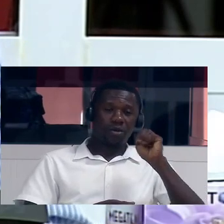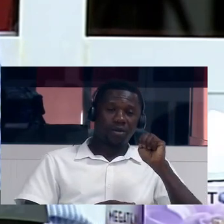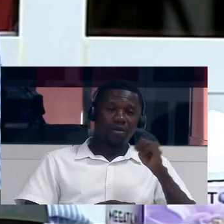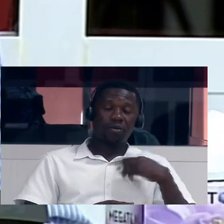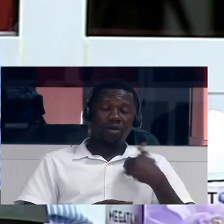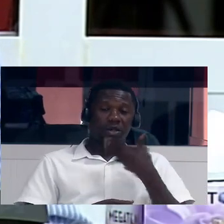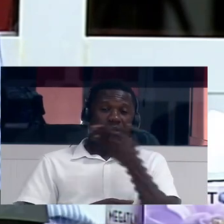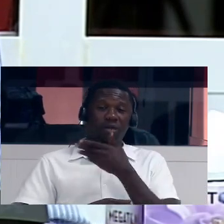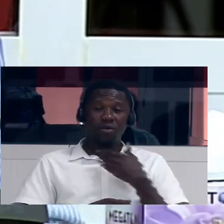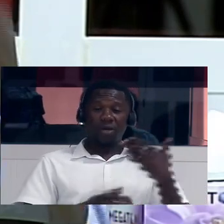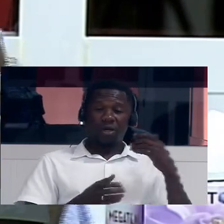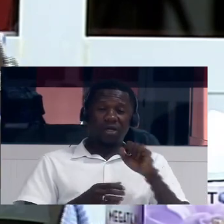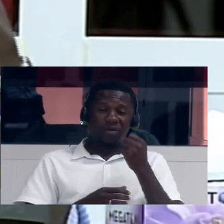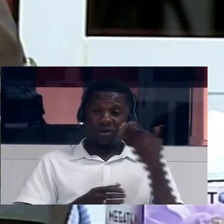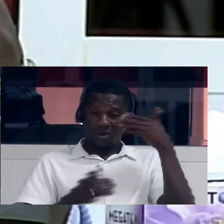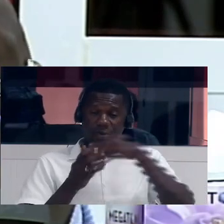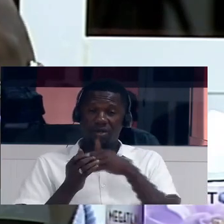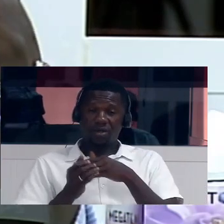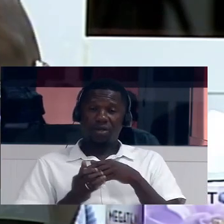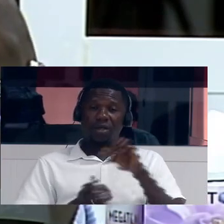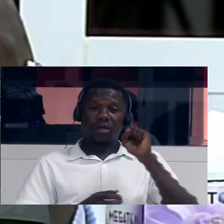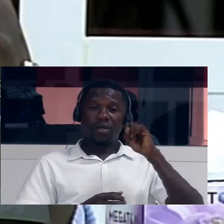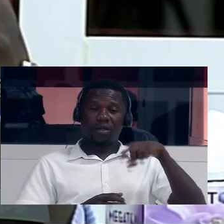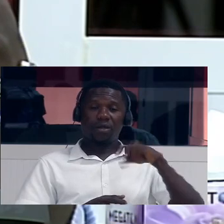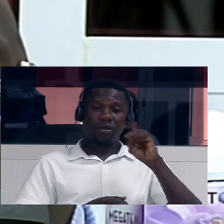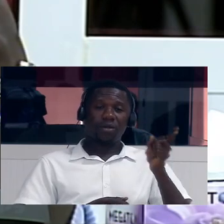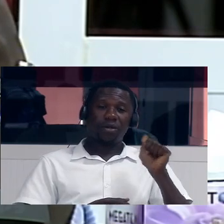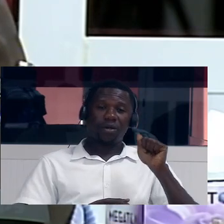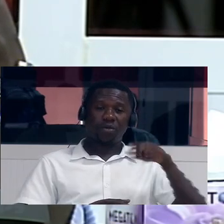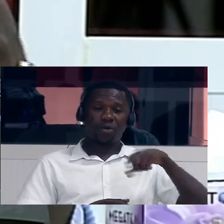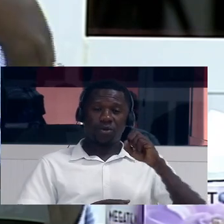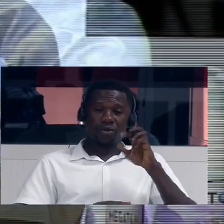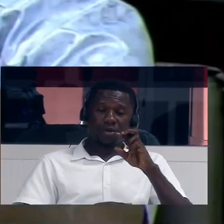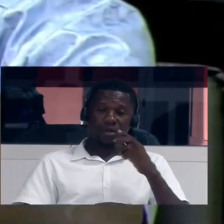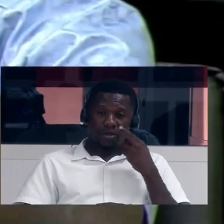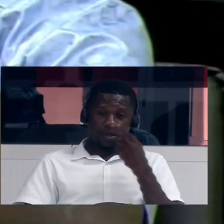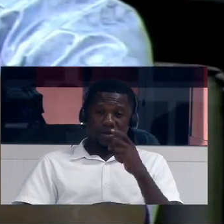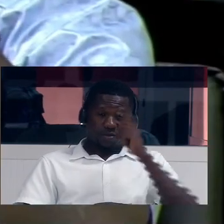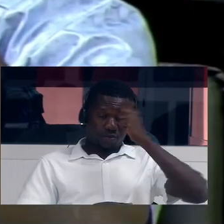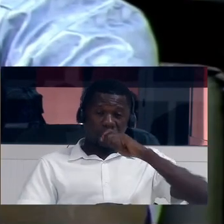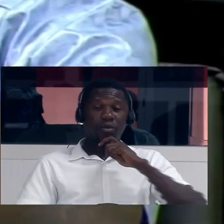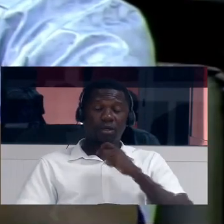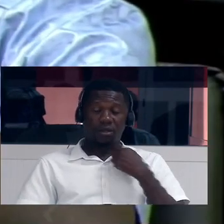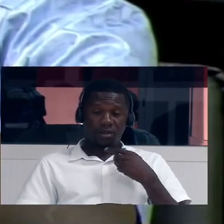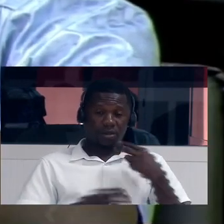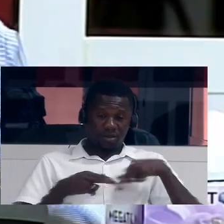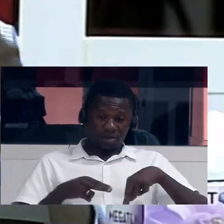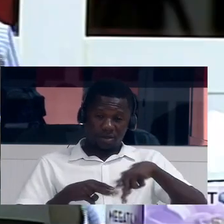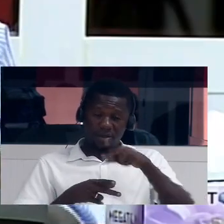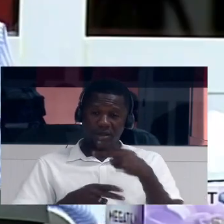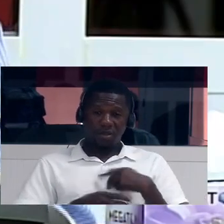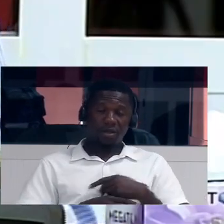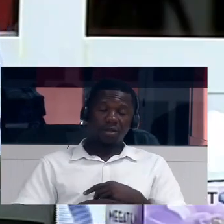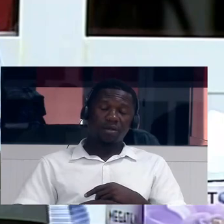you can hardly go to Singapore and see a policeman in uniform in the streets. And there are police officers all around the place. Because